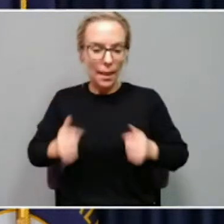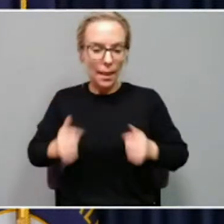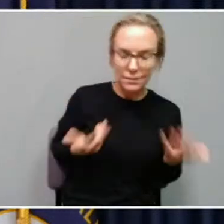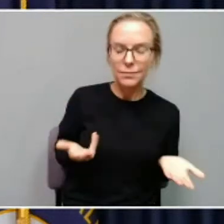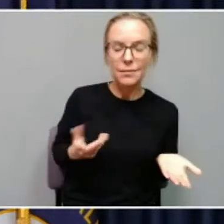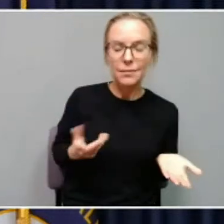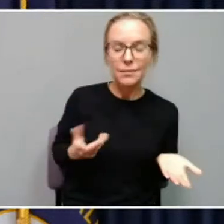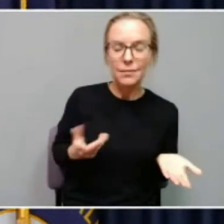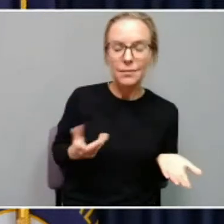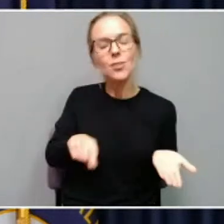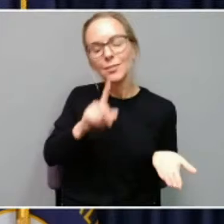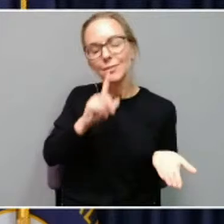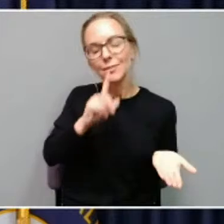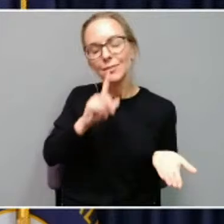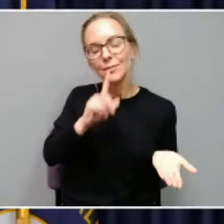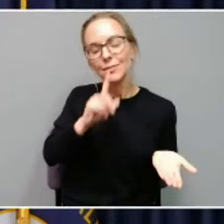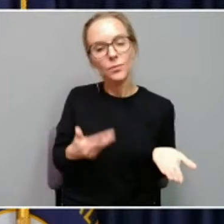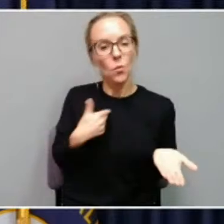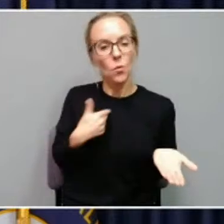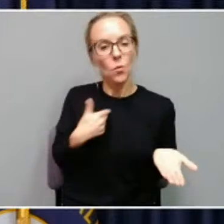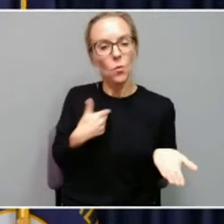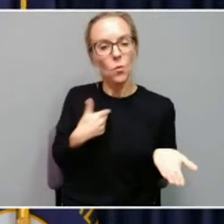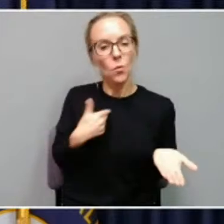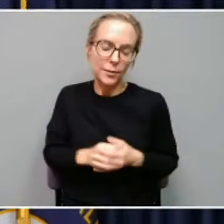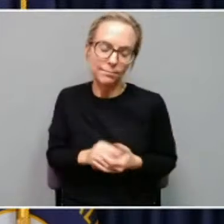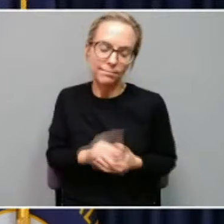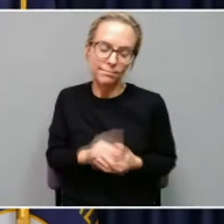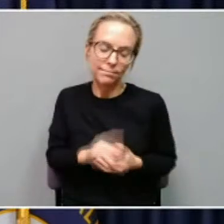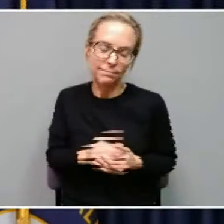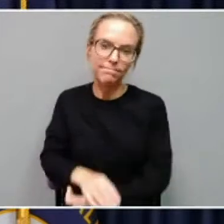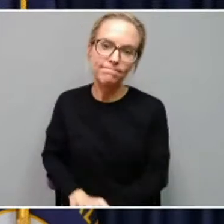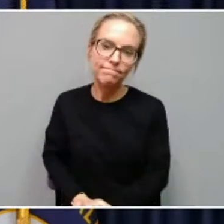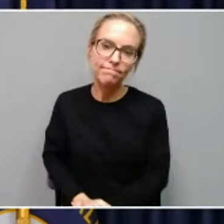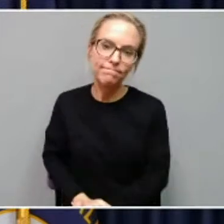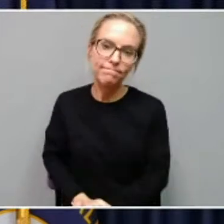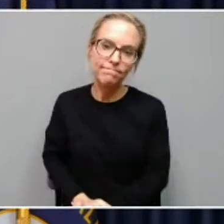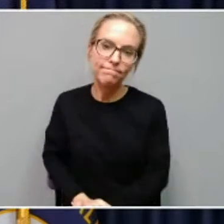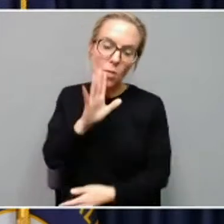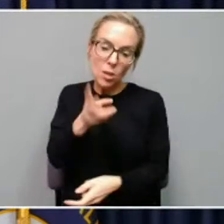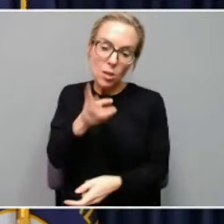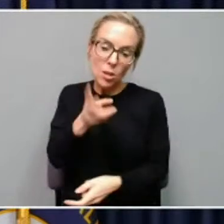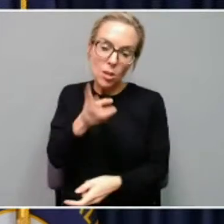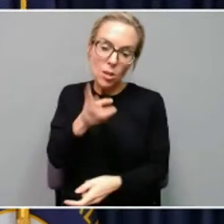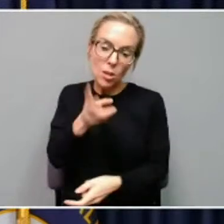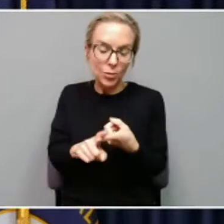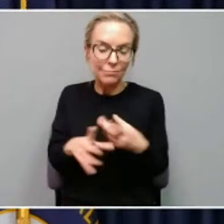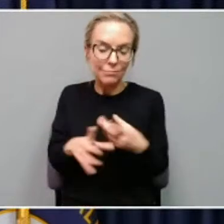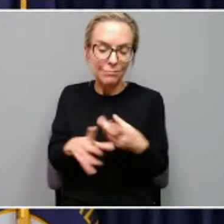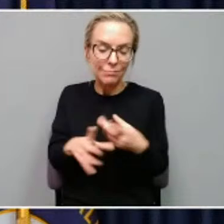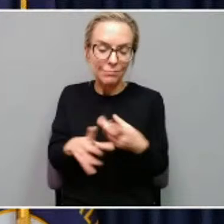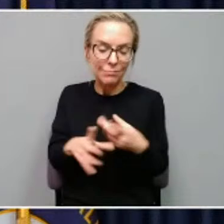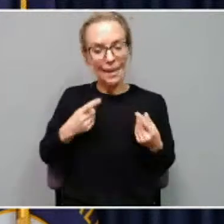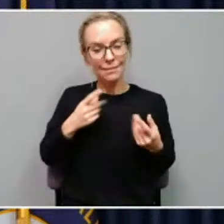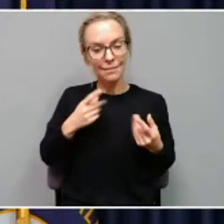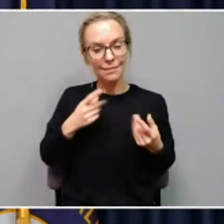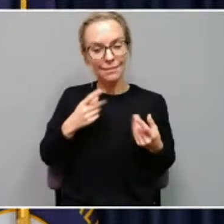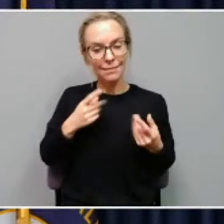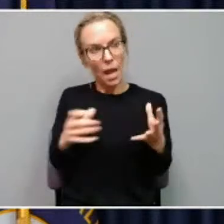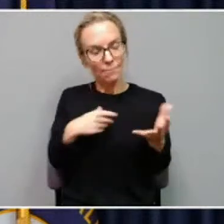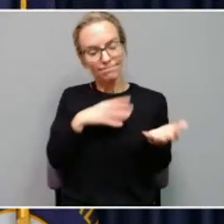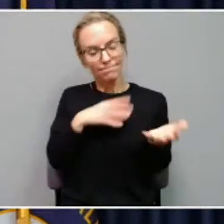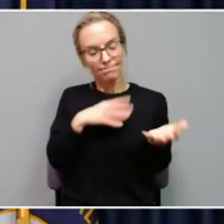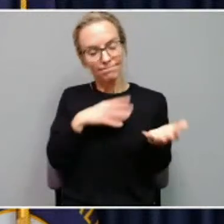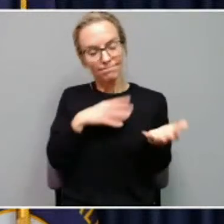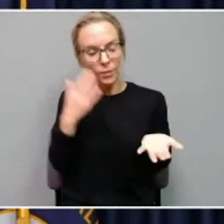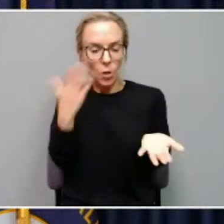is we don't know. And I know that's hard to hear. I've had to say that a lot during all this. The